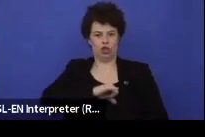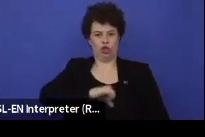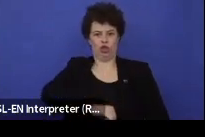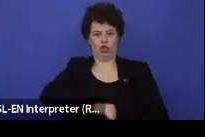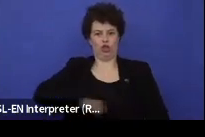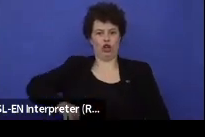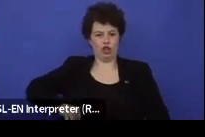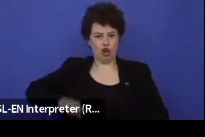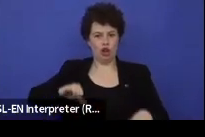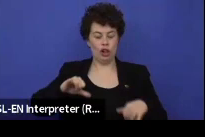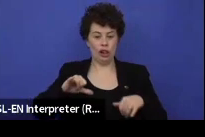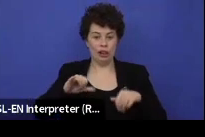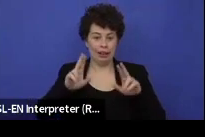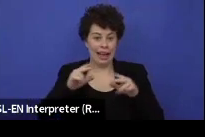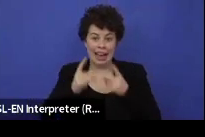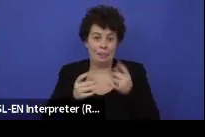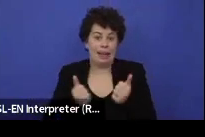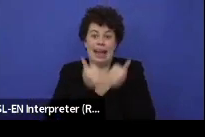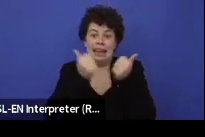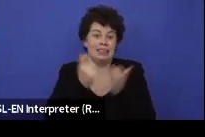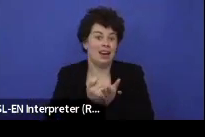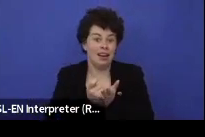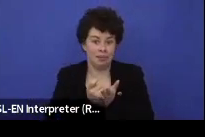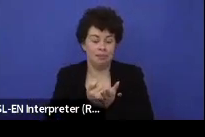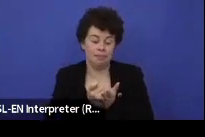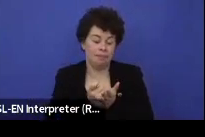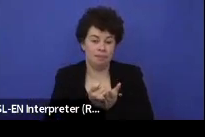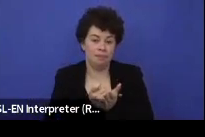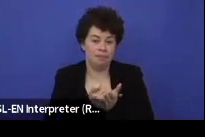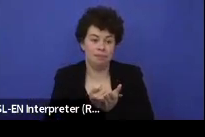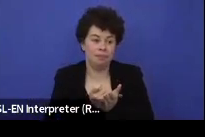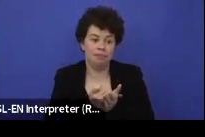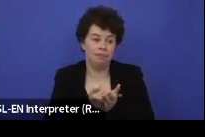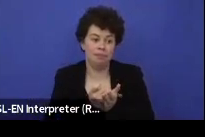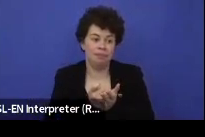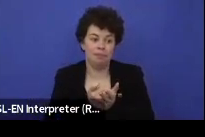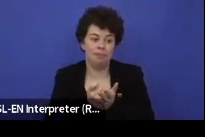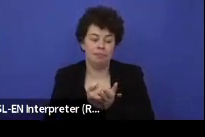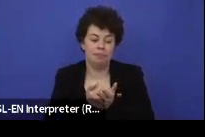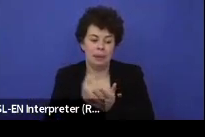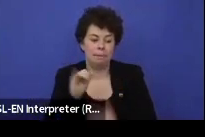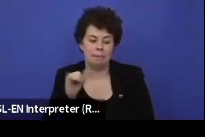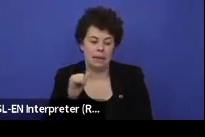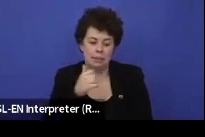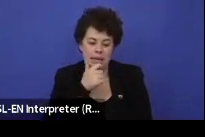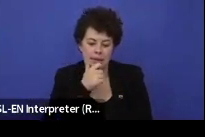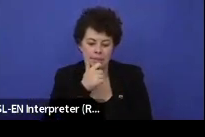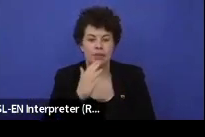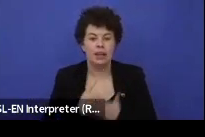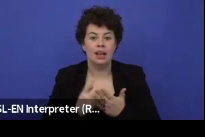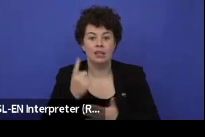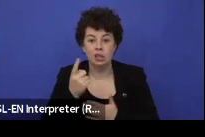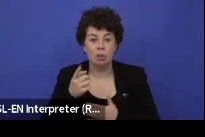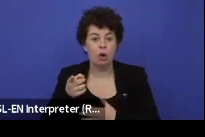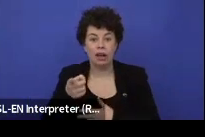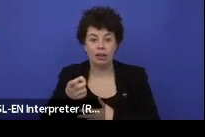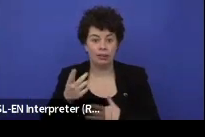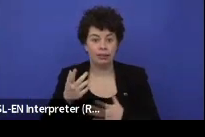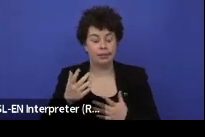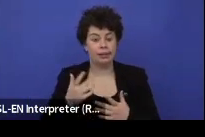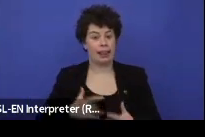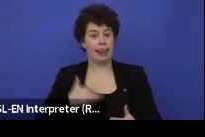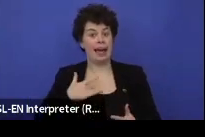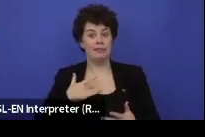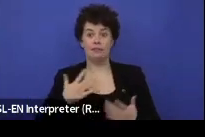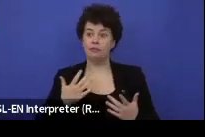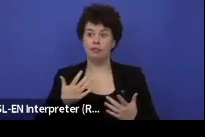like a cliff edge. So they're put into menopause literally overnight. There's no lead